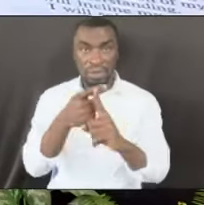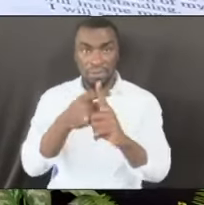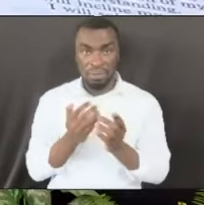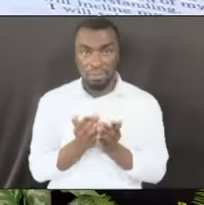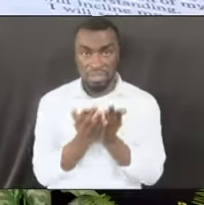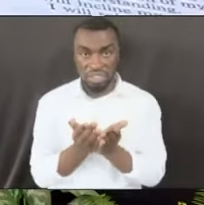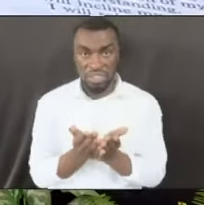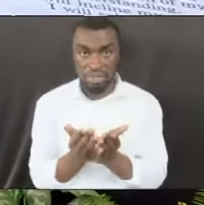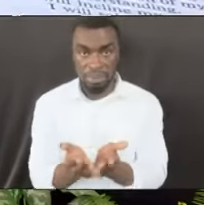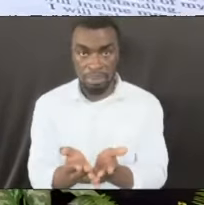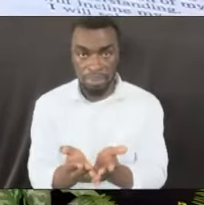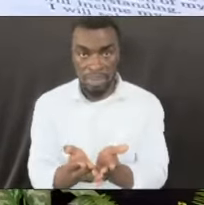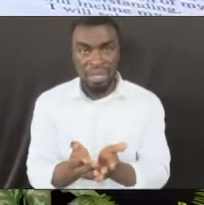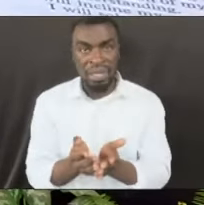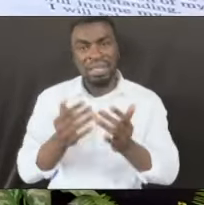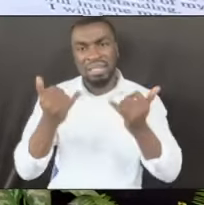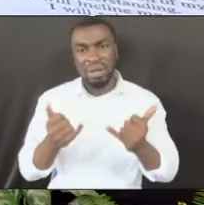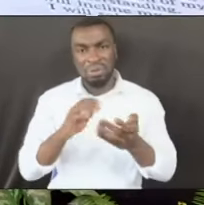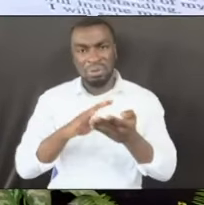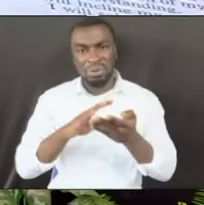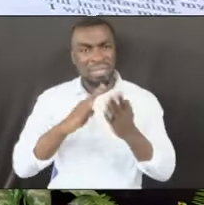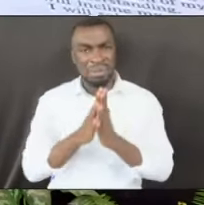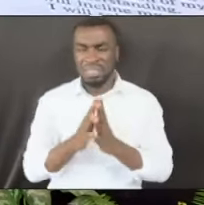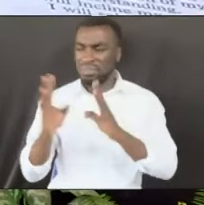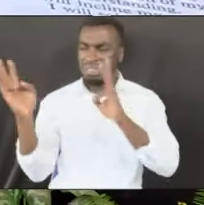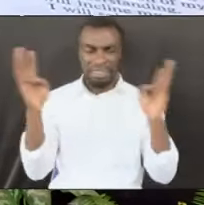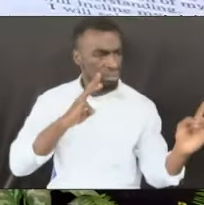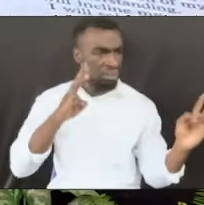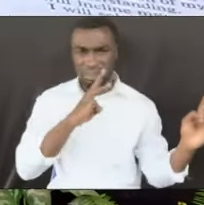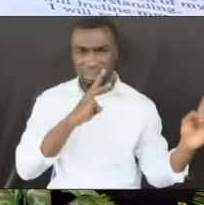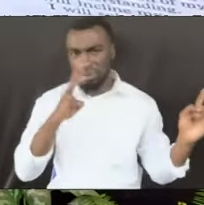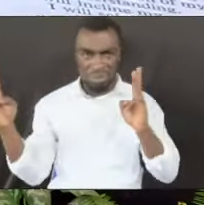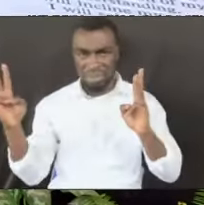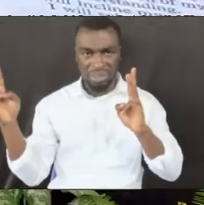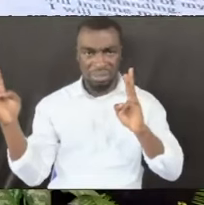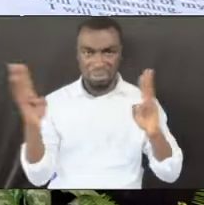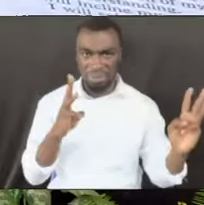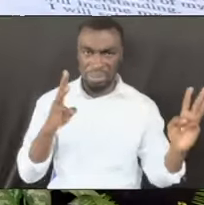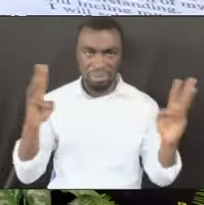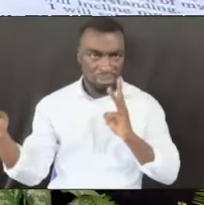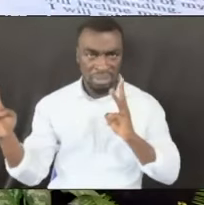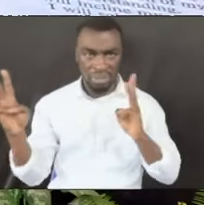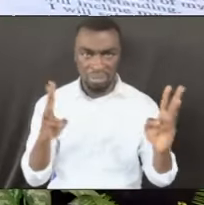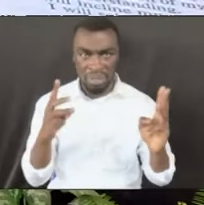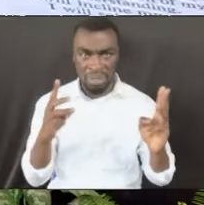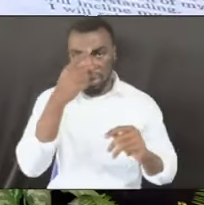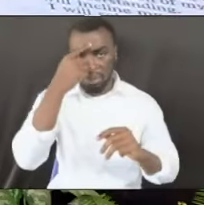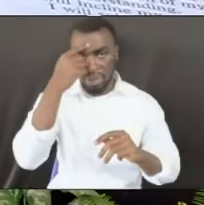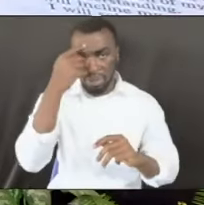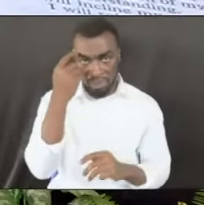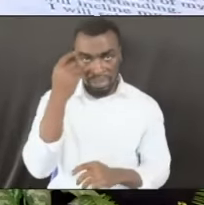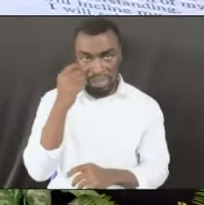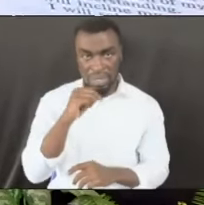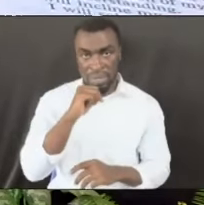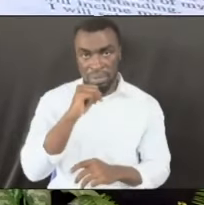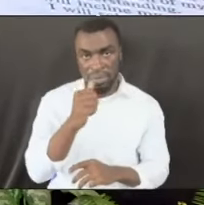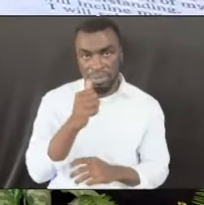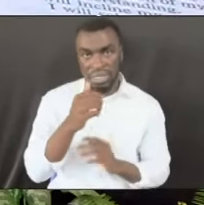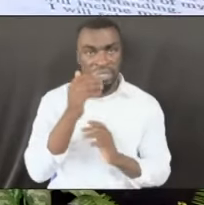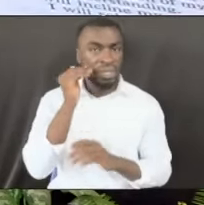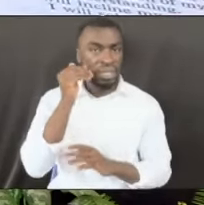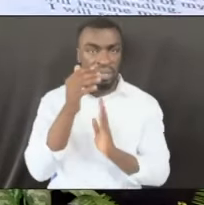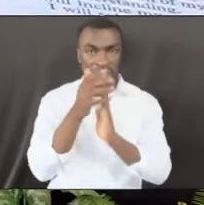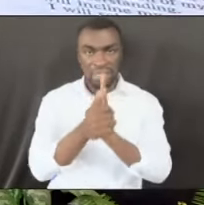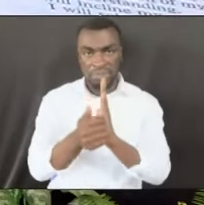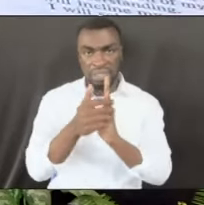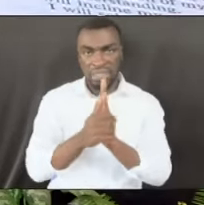becoming even wilder and wilder. Because it was not an issue of the expertise or the